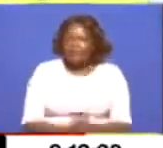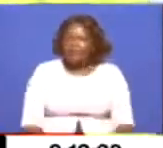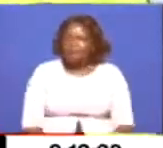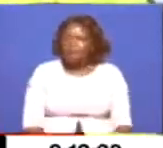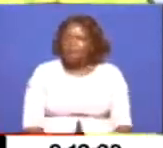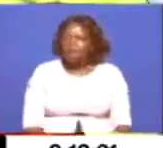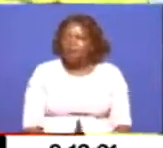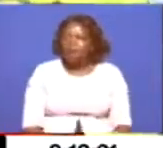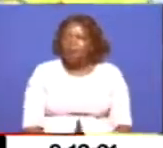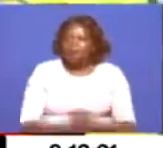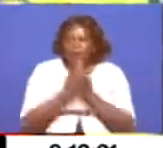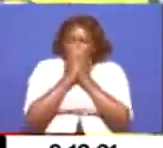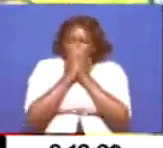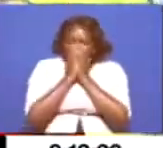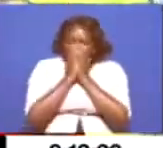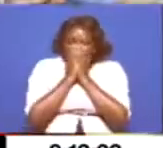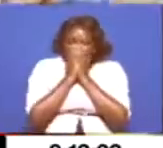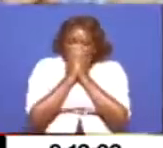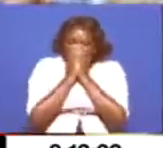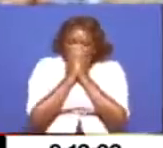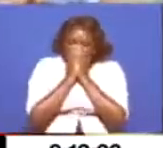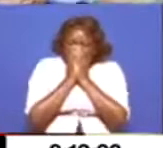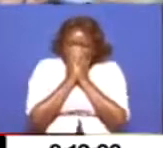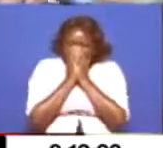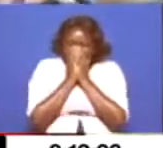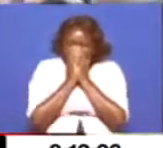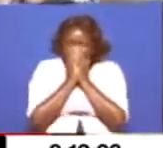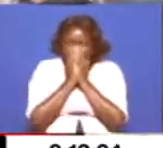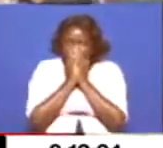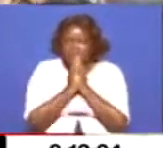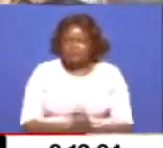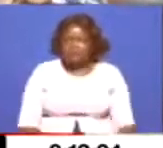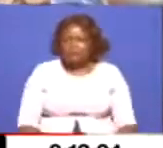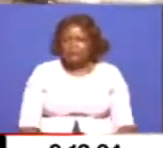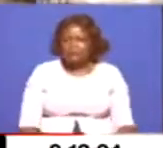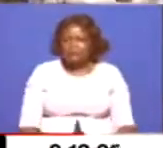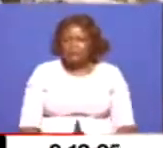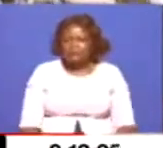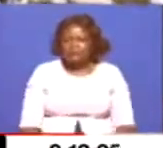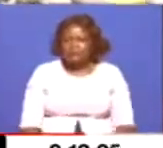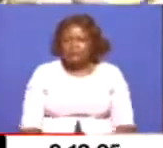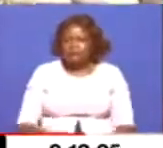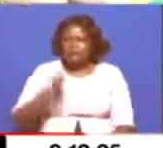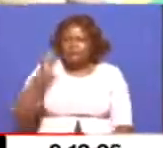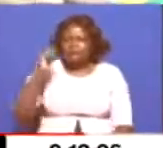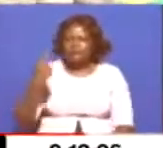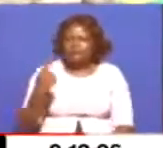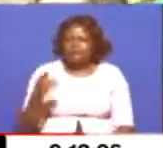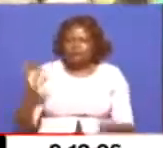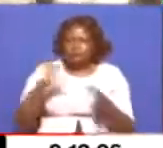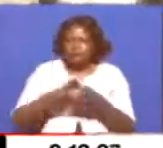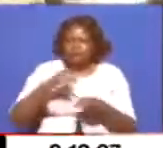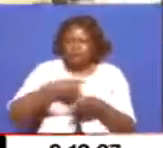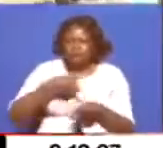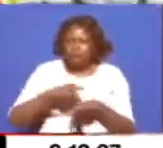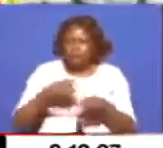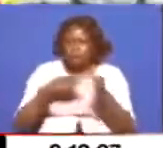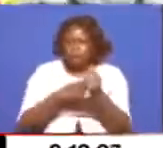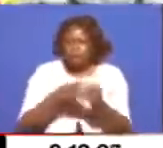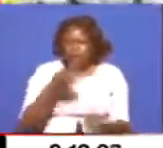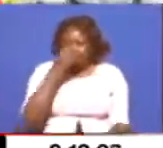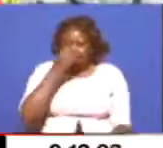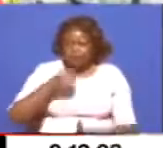Third day in a row in the Western Kenya region, the Kenya Kwanza Alliance principals, led by Deputy President William Ruto, continued the vote